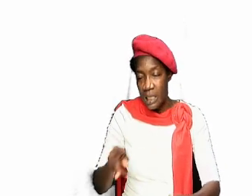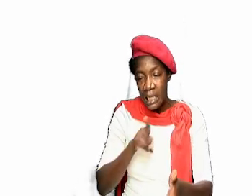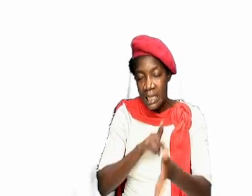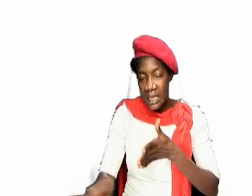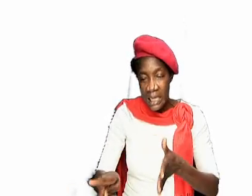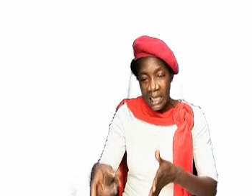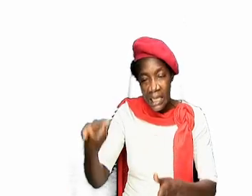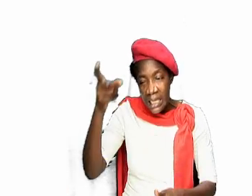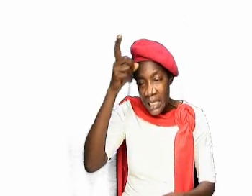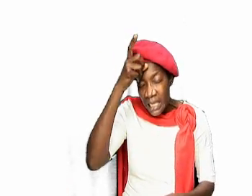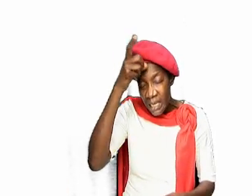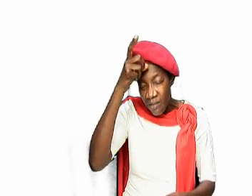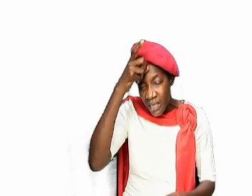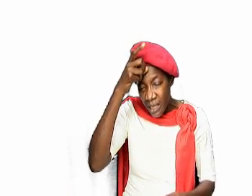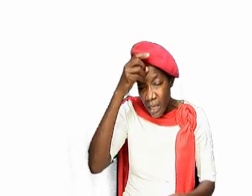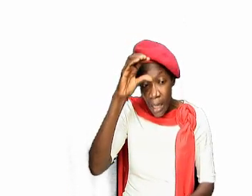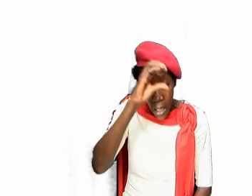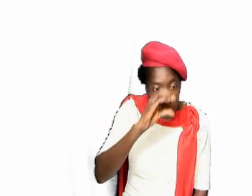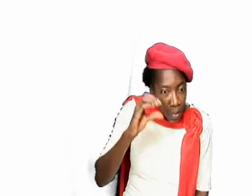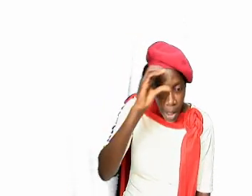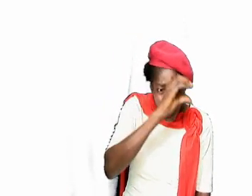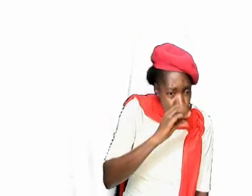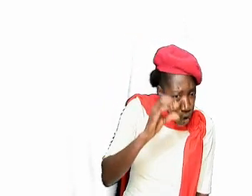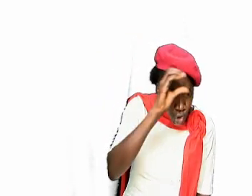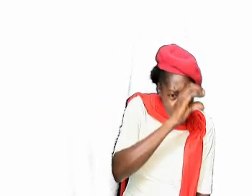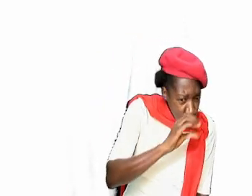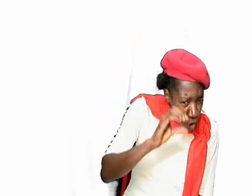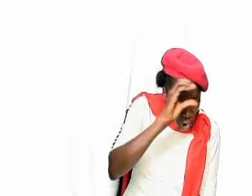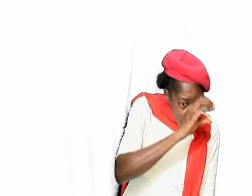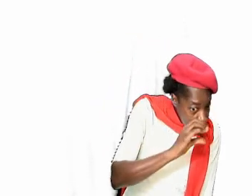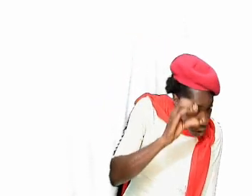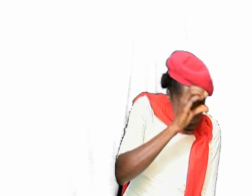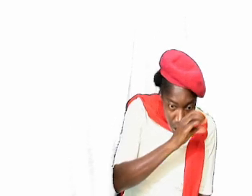David. He was now seeking to take the life